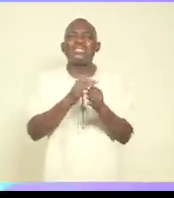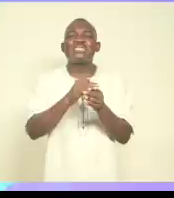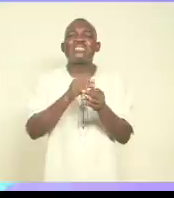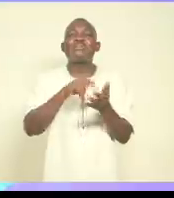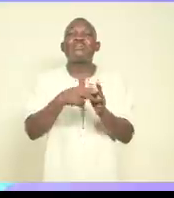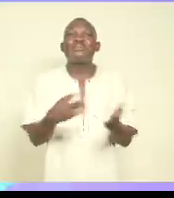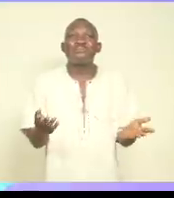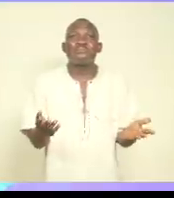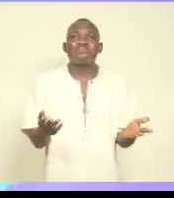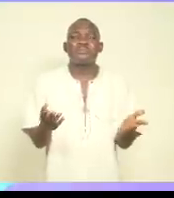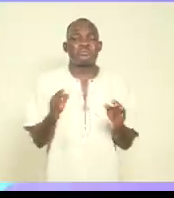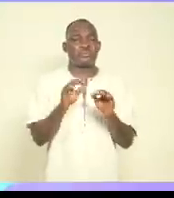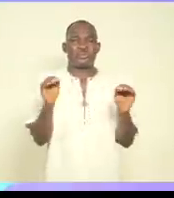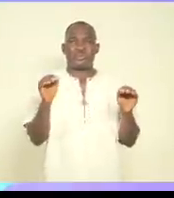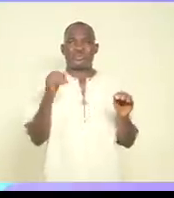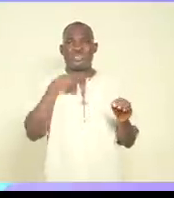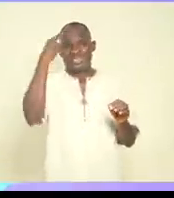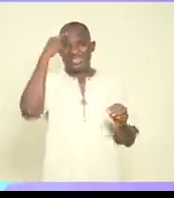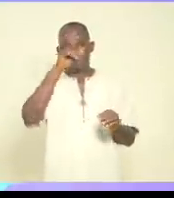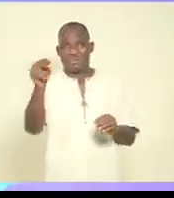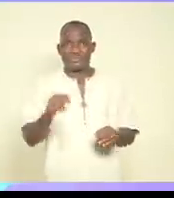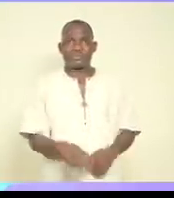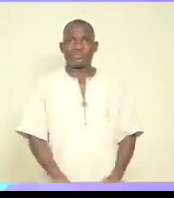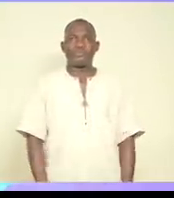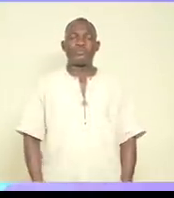are more treated, abused or violated.